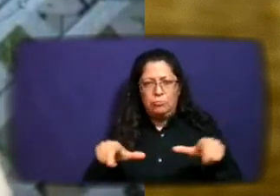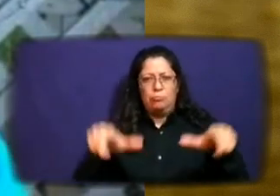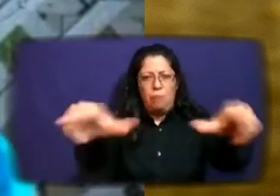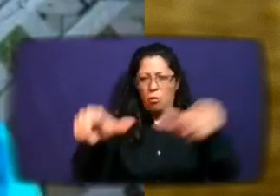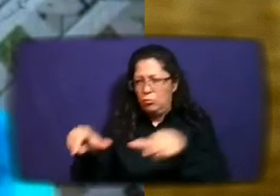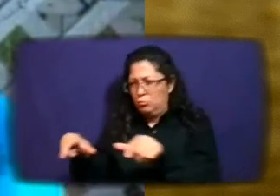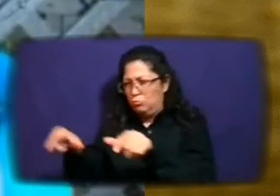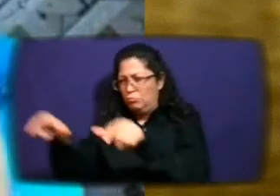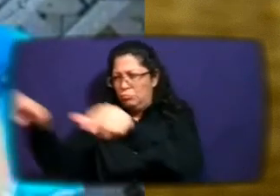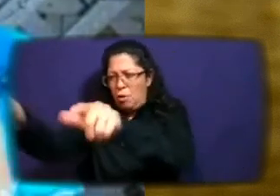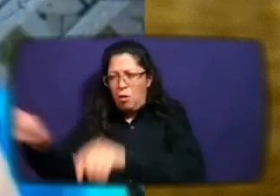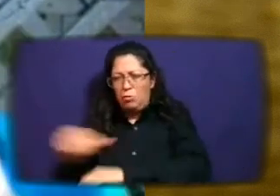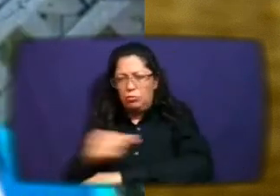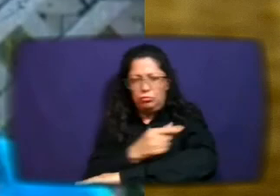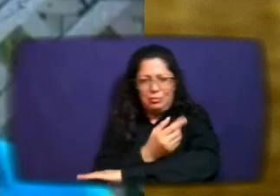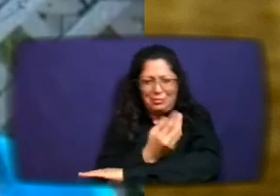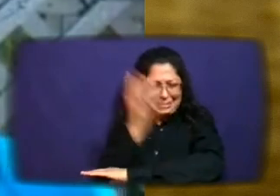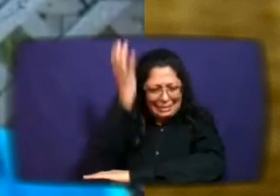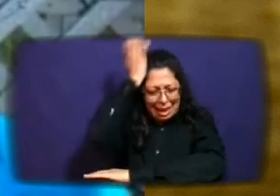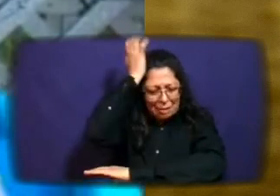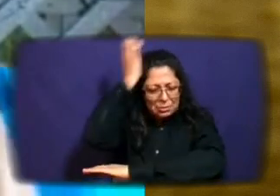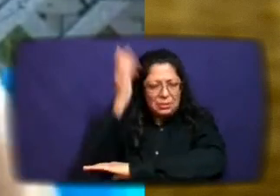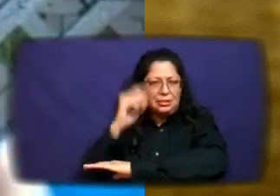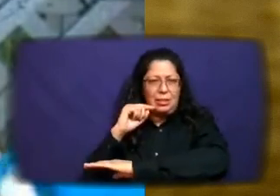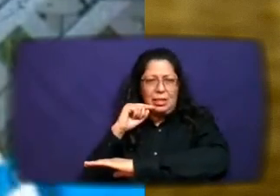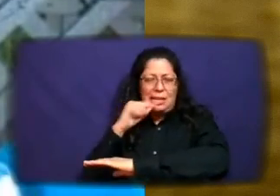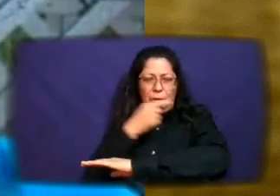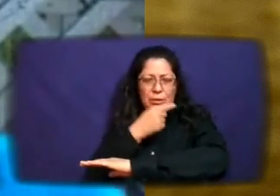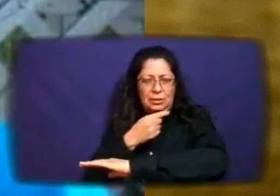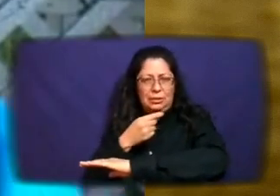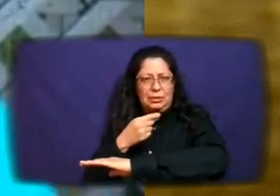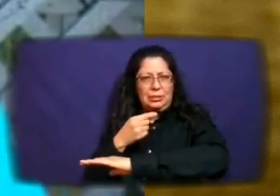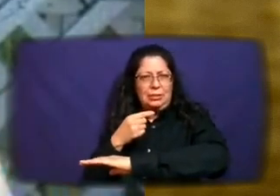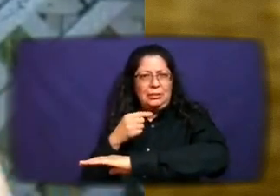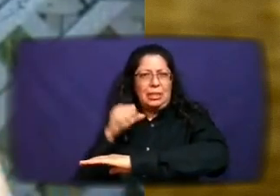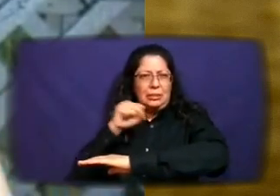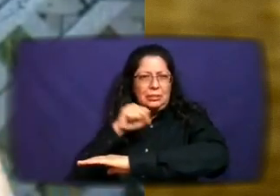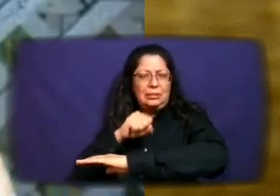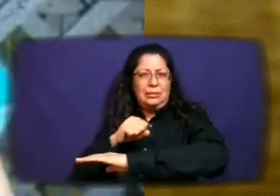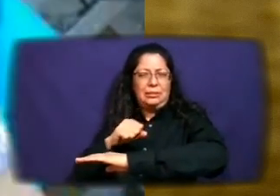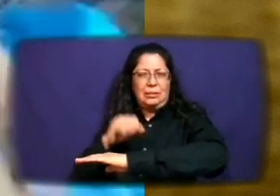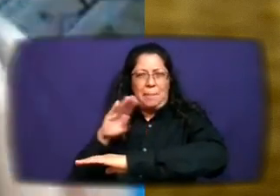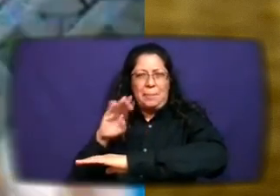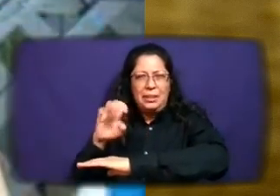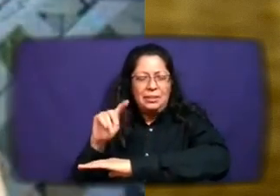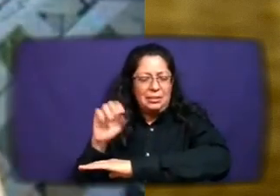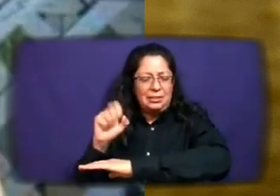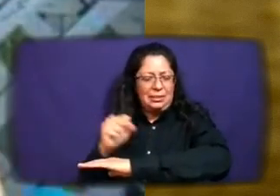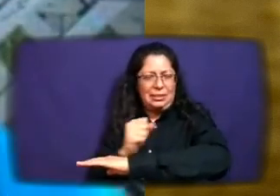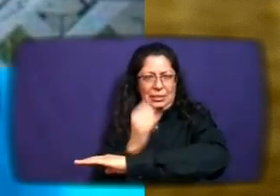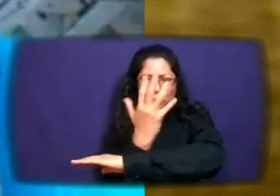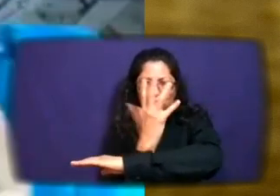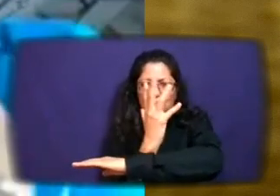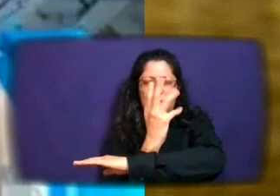cabbage, carrots, beets. a guayaba